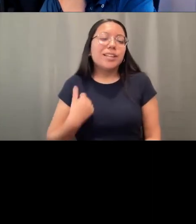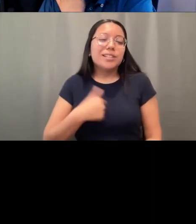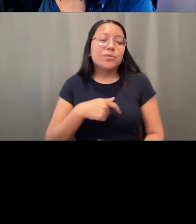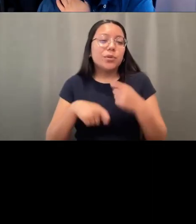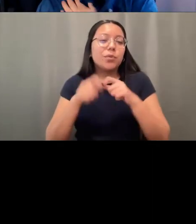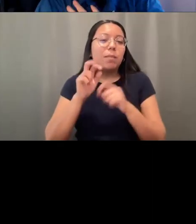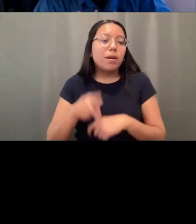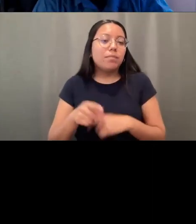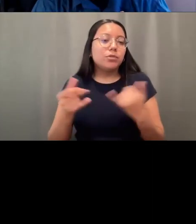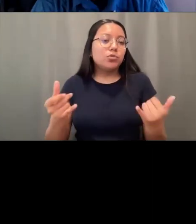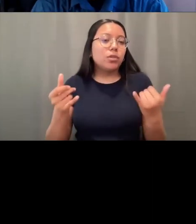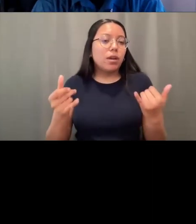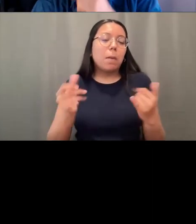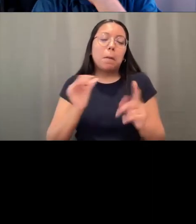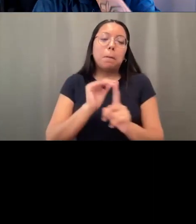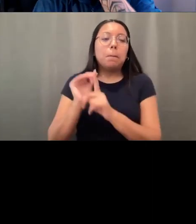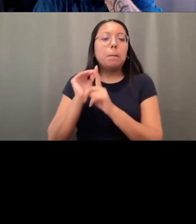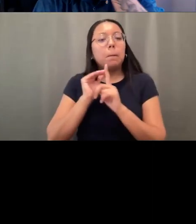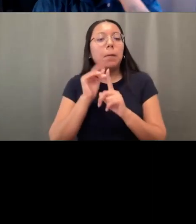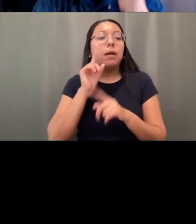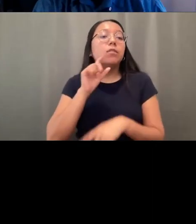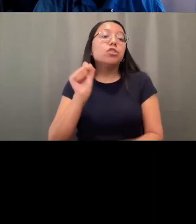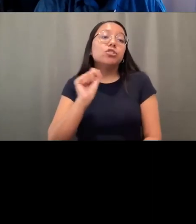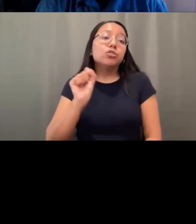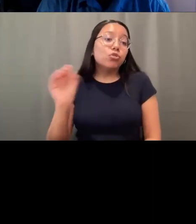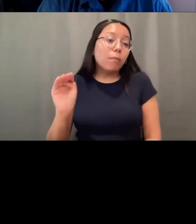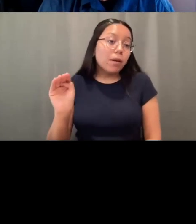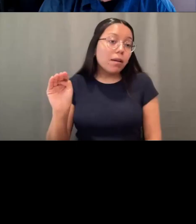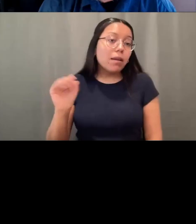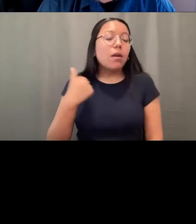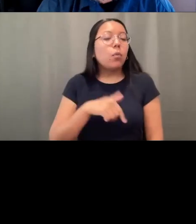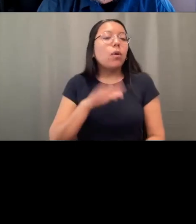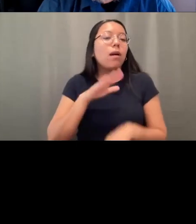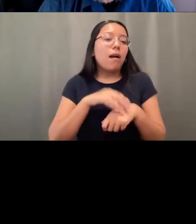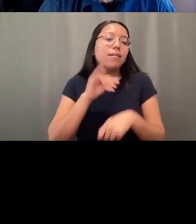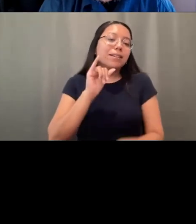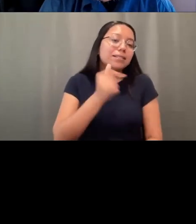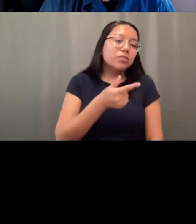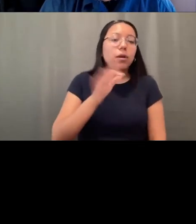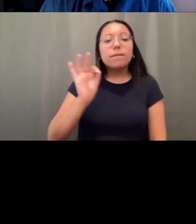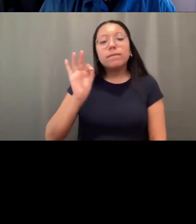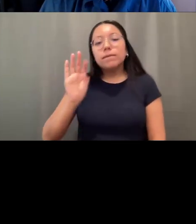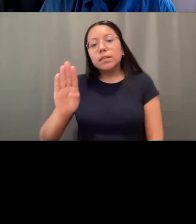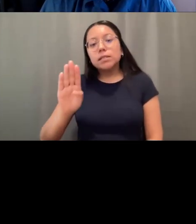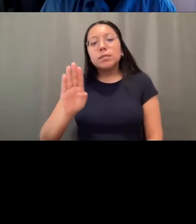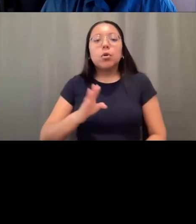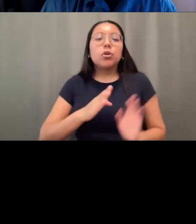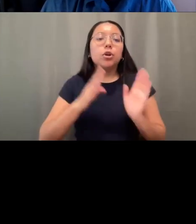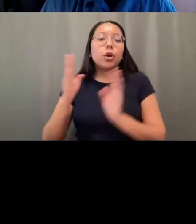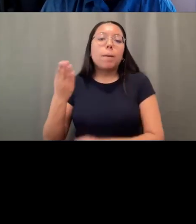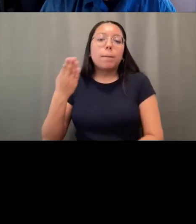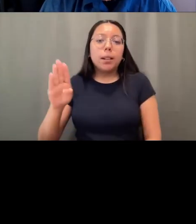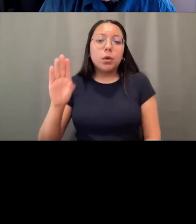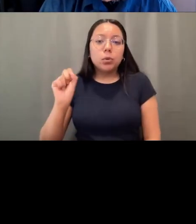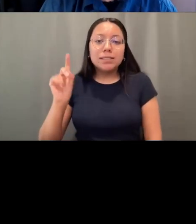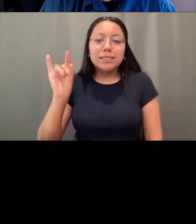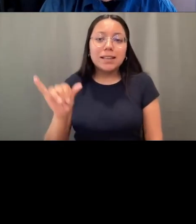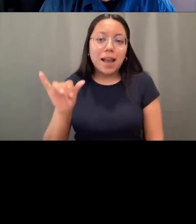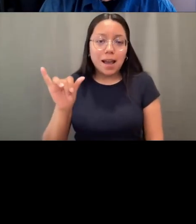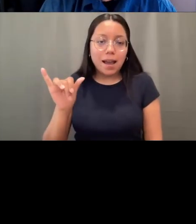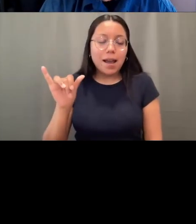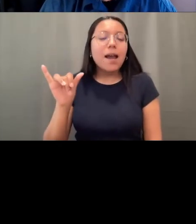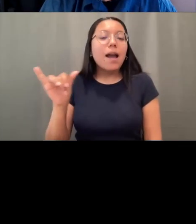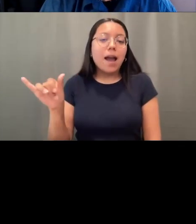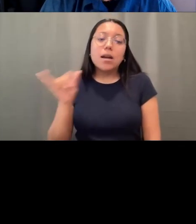just want to remind folks where you can find us on social media. We're on Instagram and Facebook and Blue Sky right now. So come and find